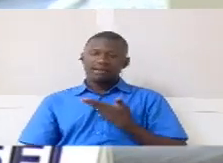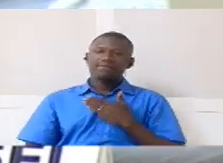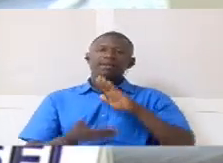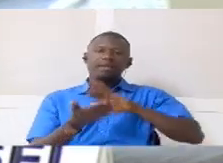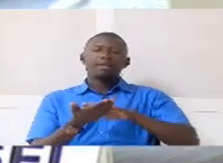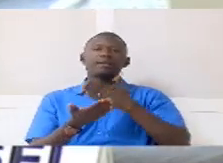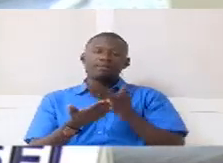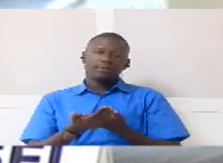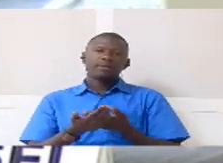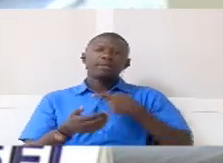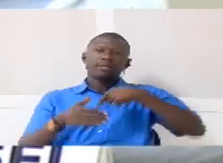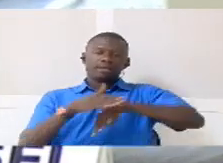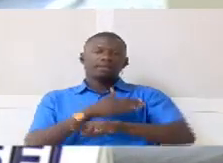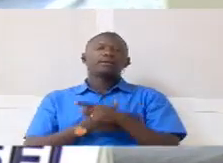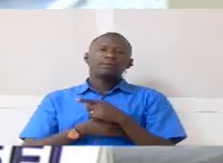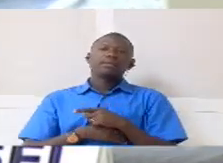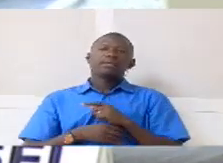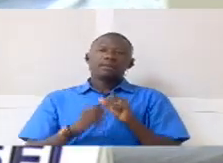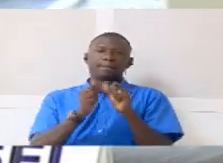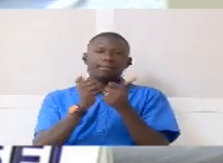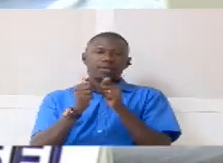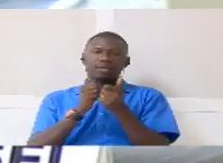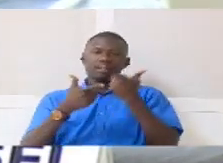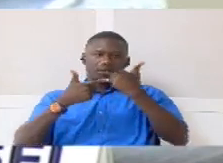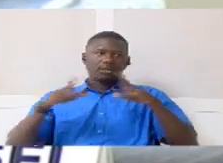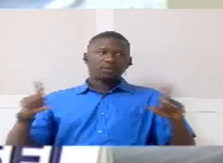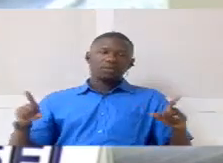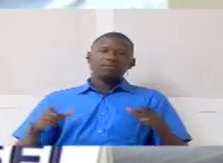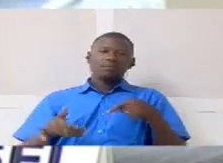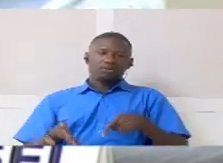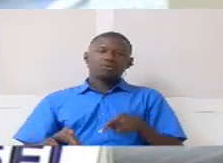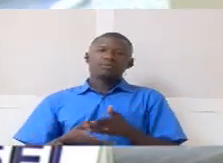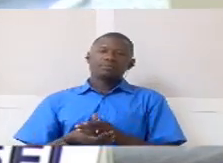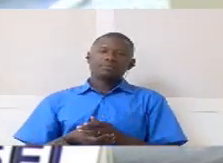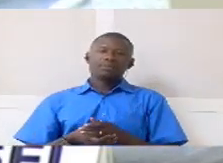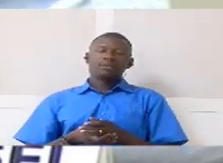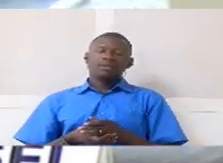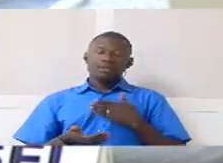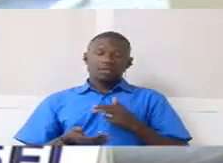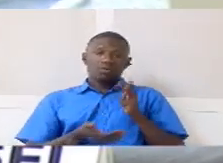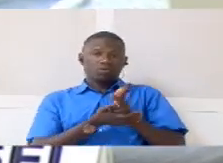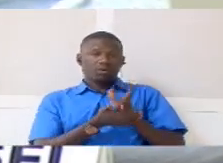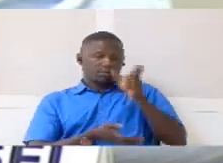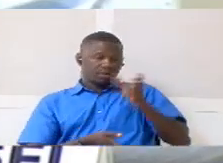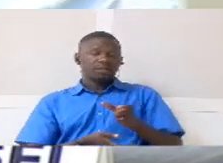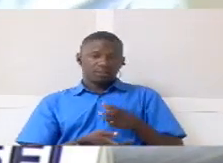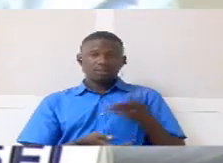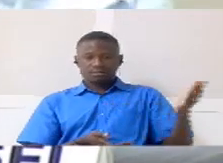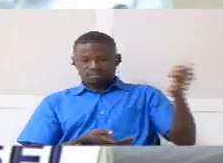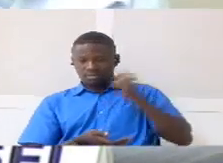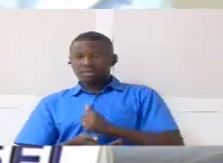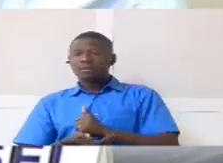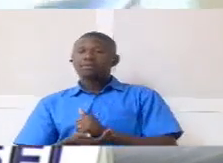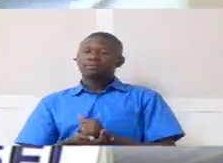interpretation in the Mandinka language for today. The witness is being ushered in at the moment. Mr. Chair, thank